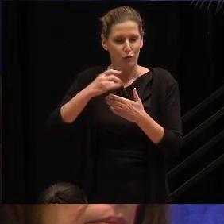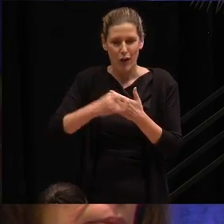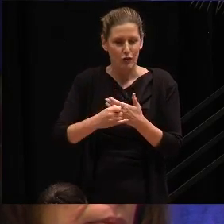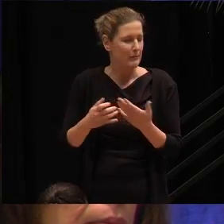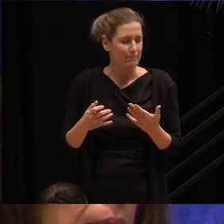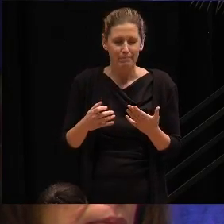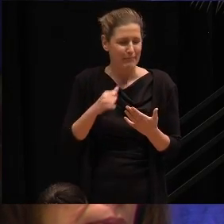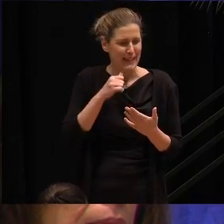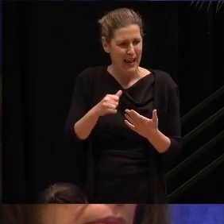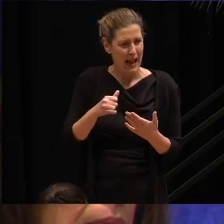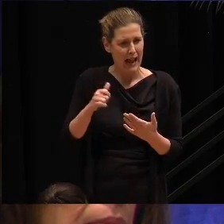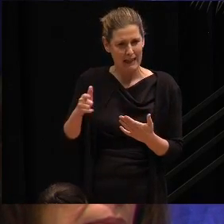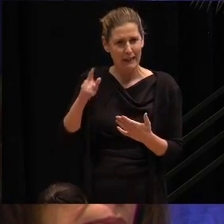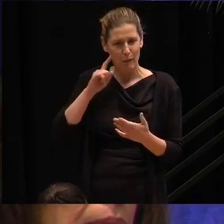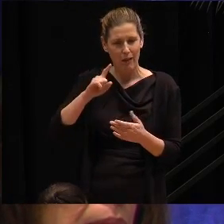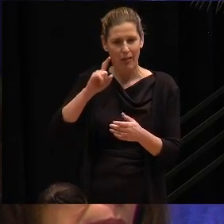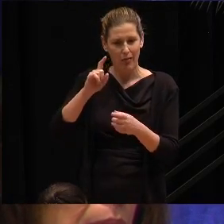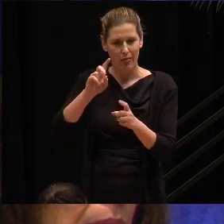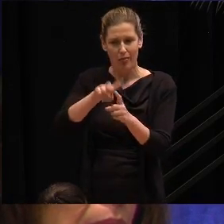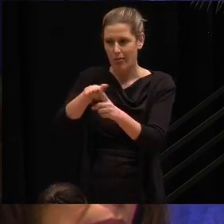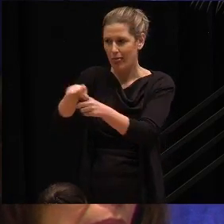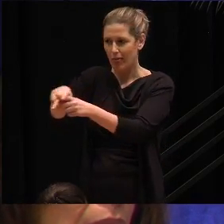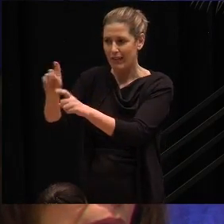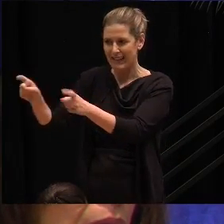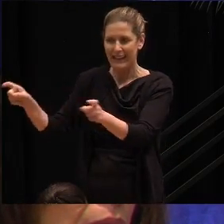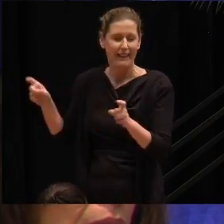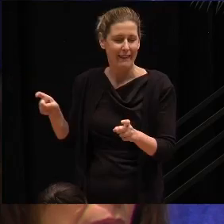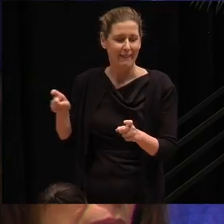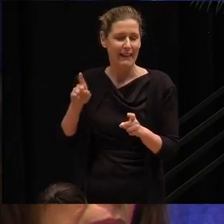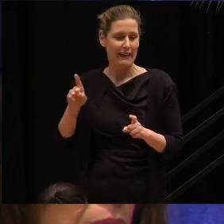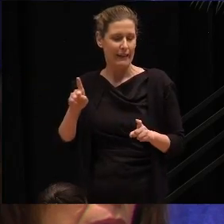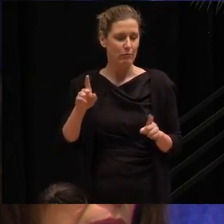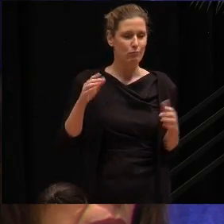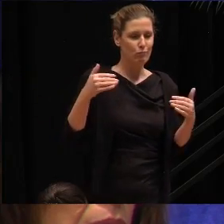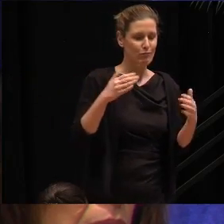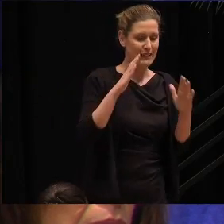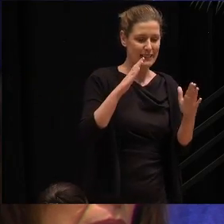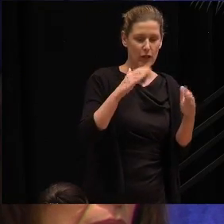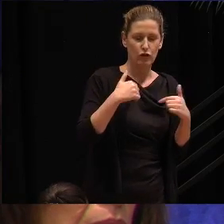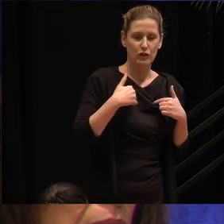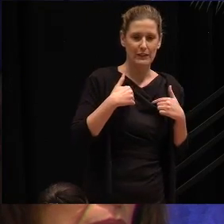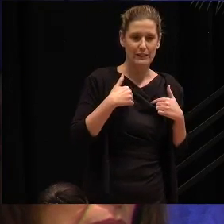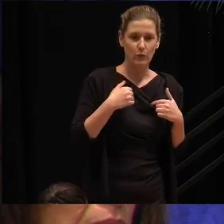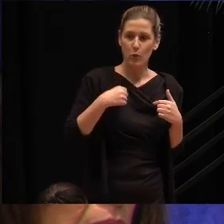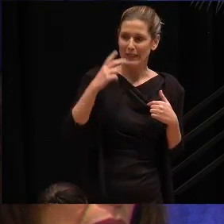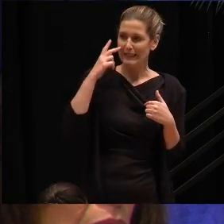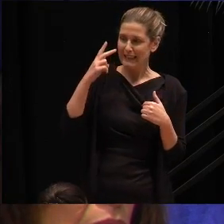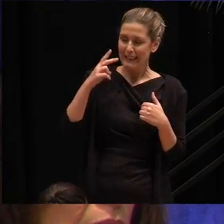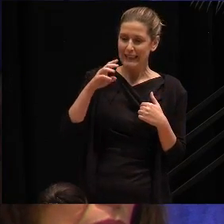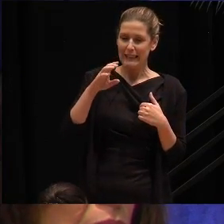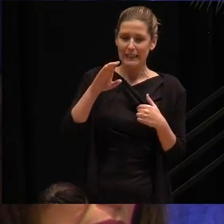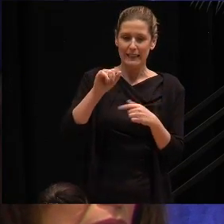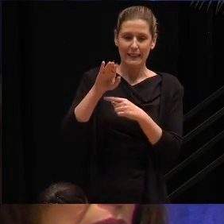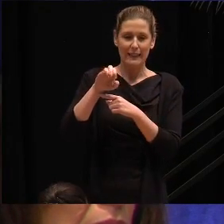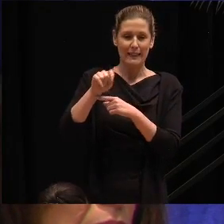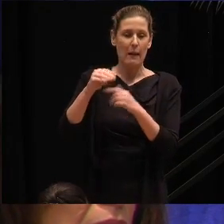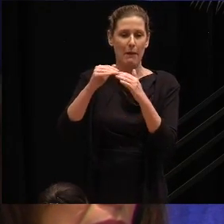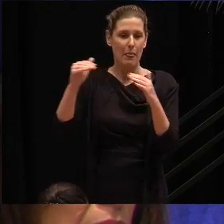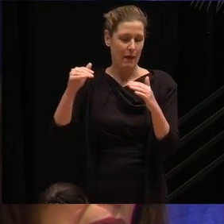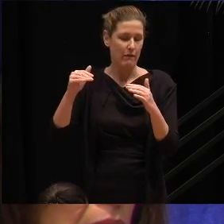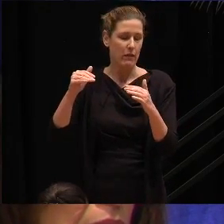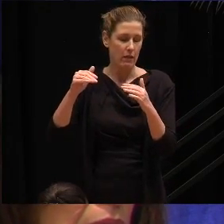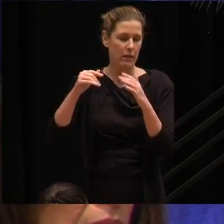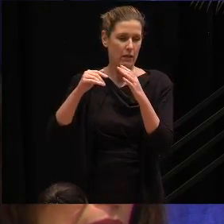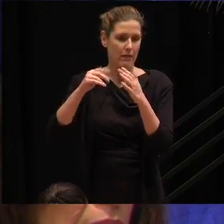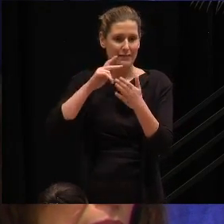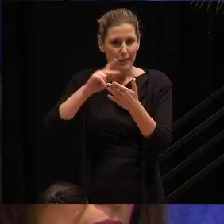people so that he can do what he wants to do, and that's get attention. And so what we're seeing is these cabinet-level secretaries or equivalents like Scott Pruitt